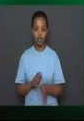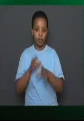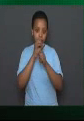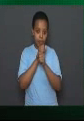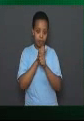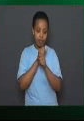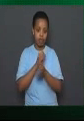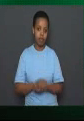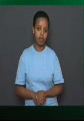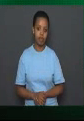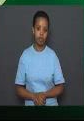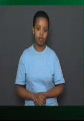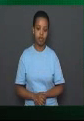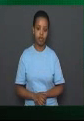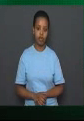Time's up.